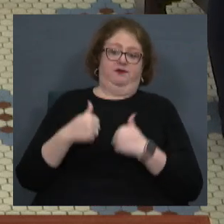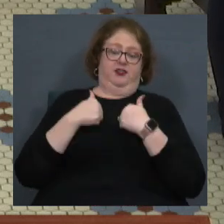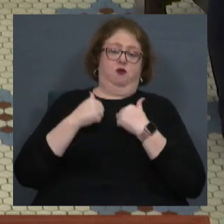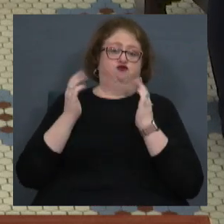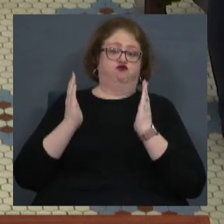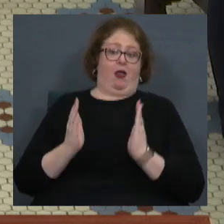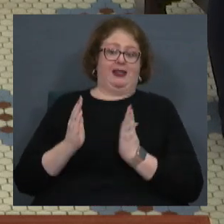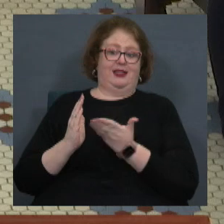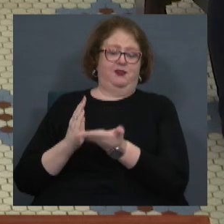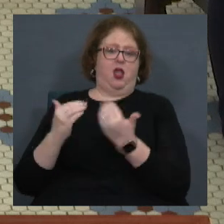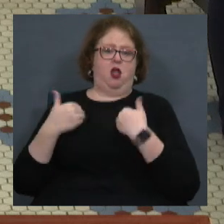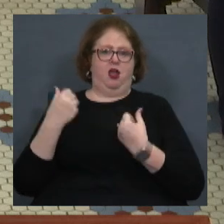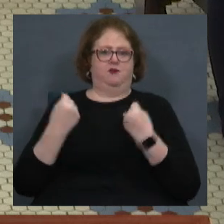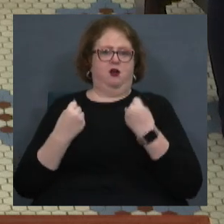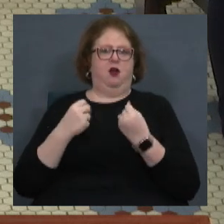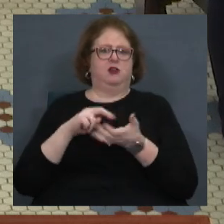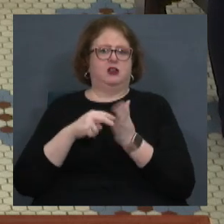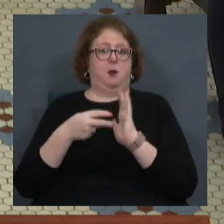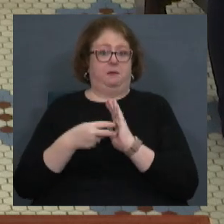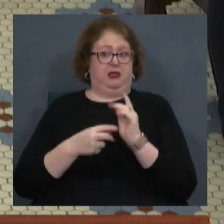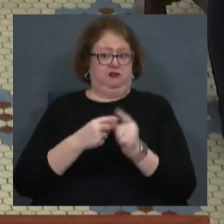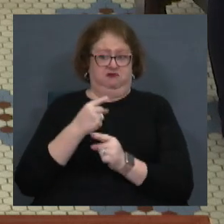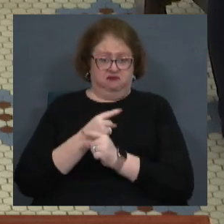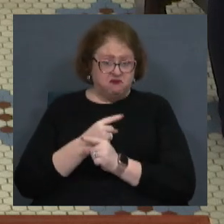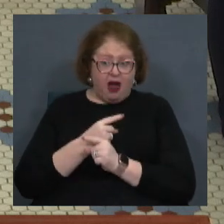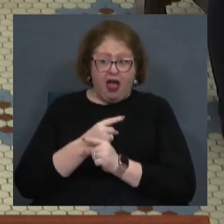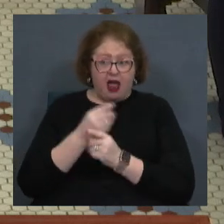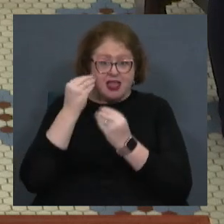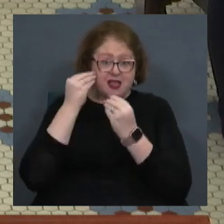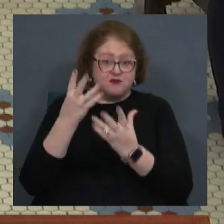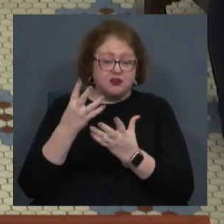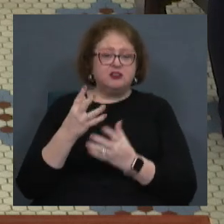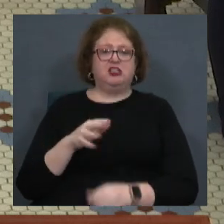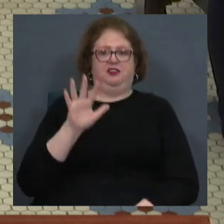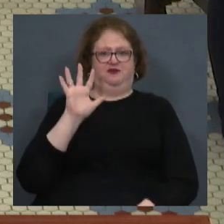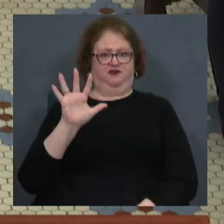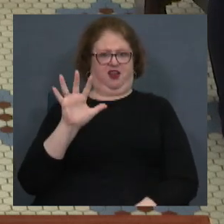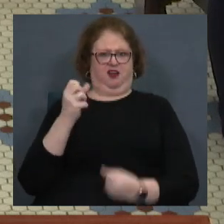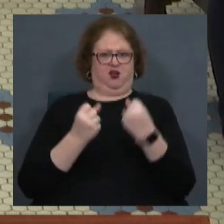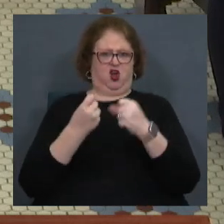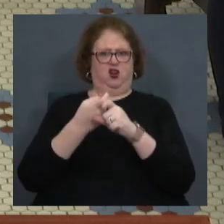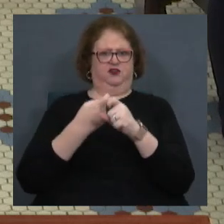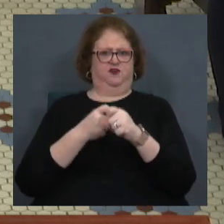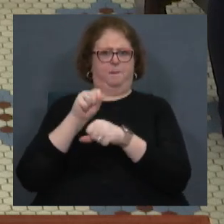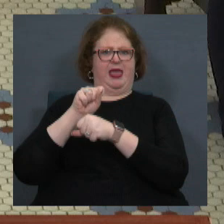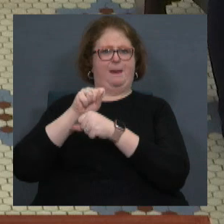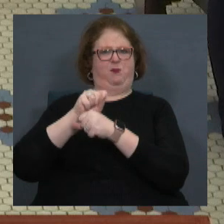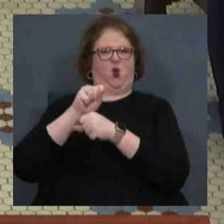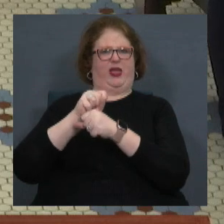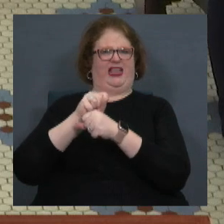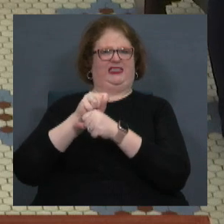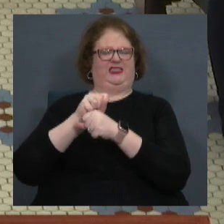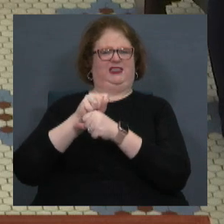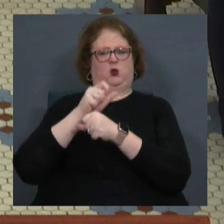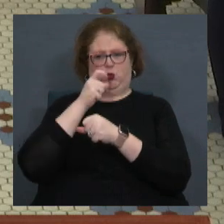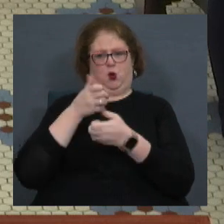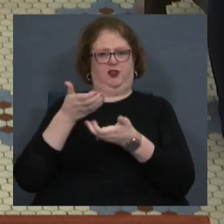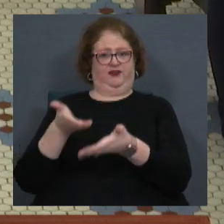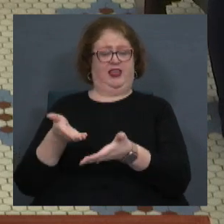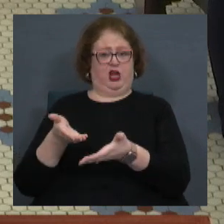accurate, then there are 5 cars from employees at this property. During the Planning Commission,